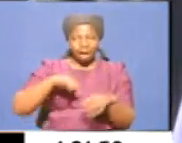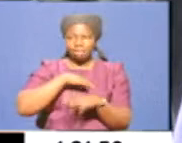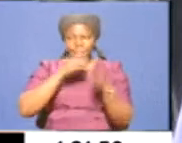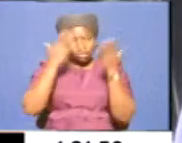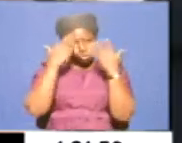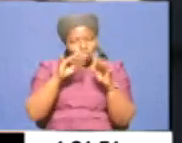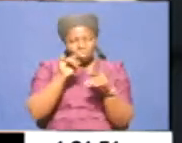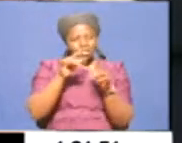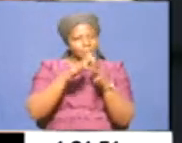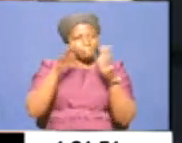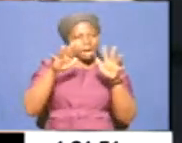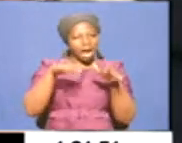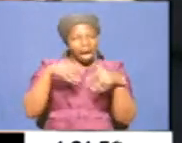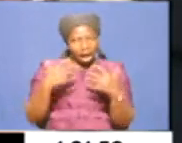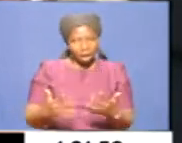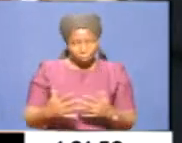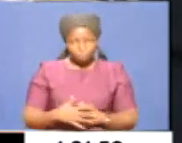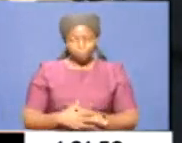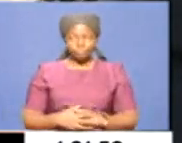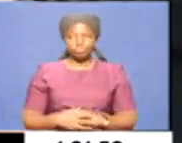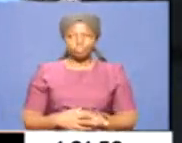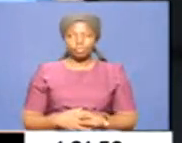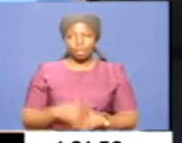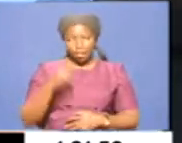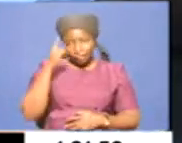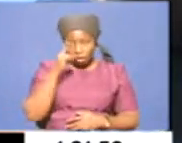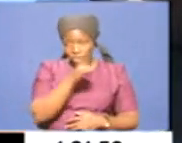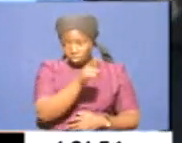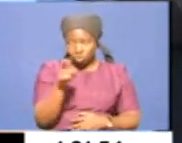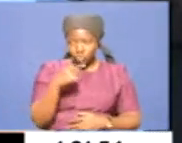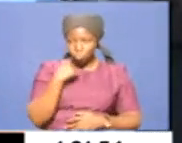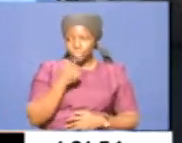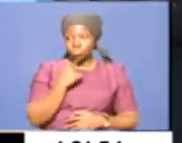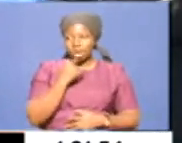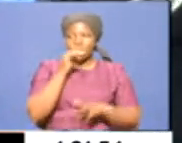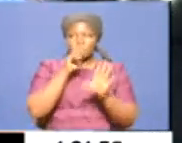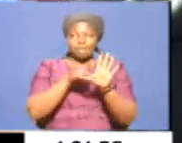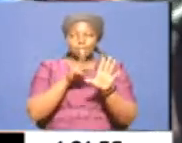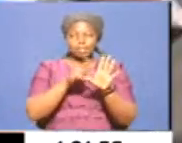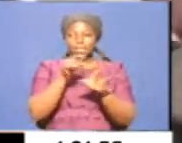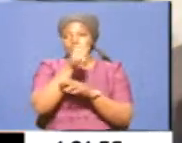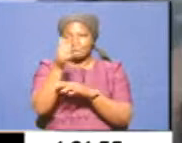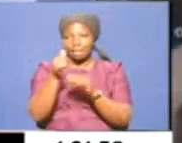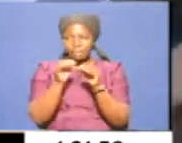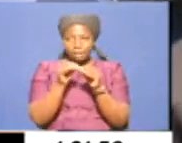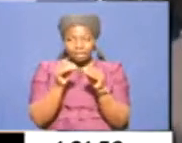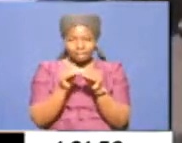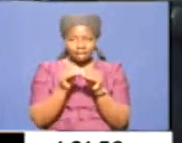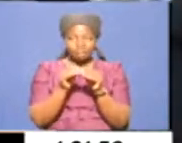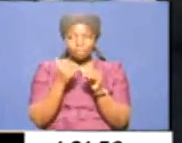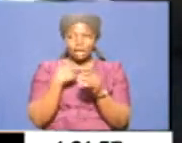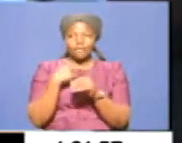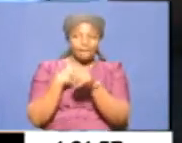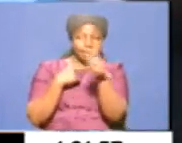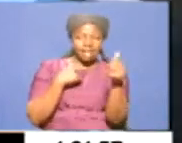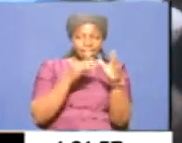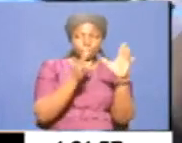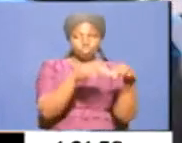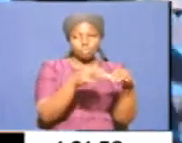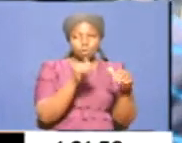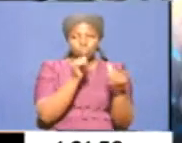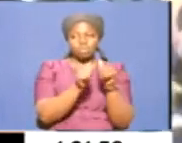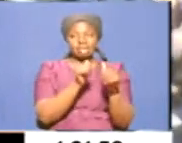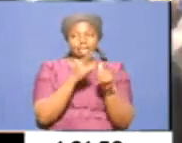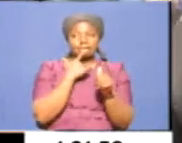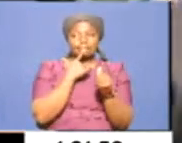going to be. For those who are taking part in other meetings, there's another group which claim